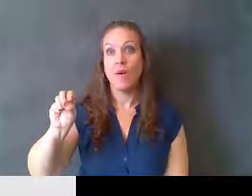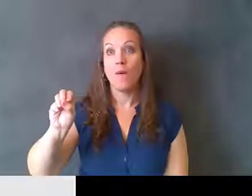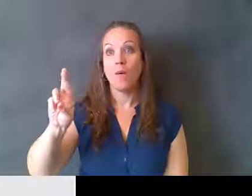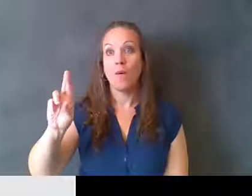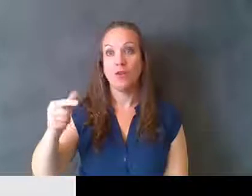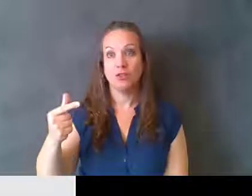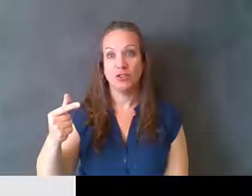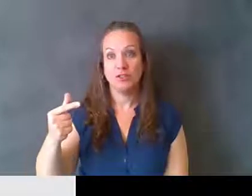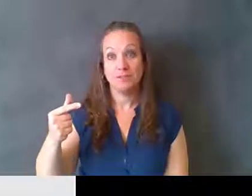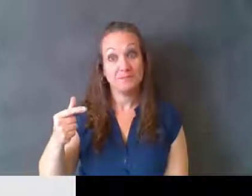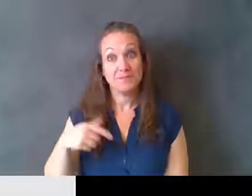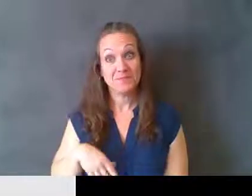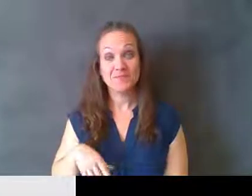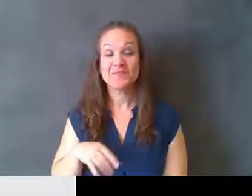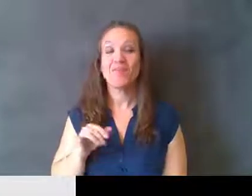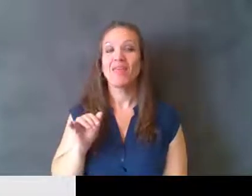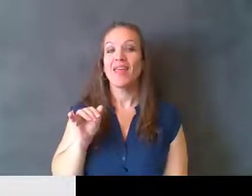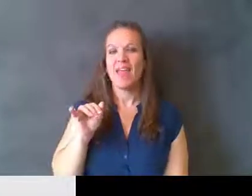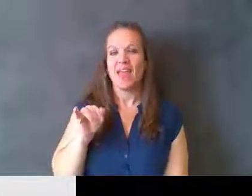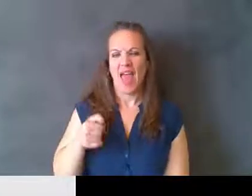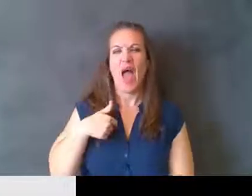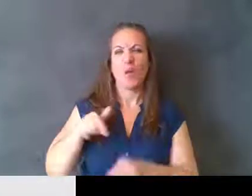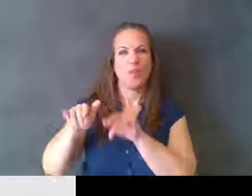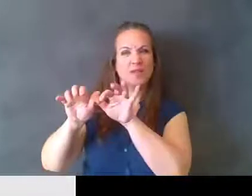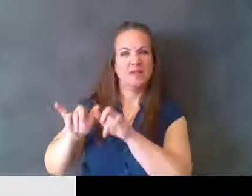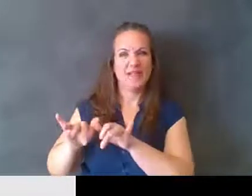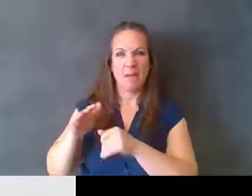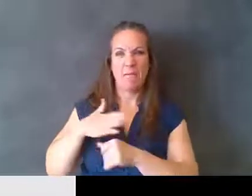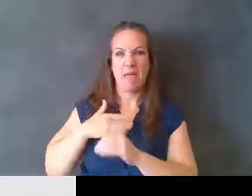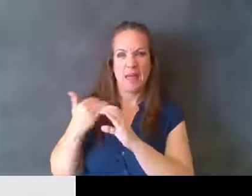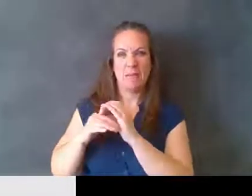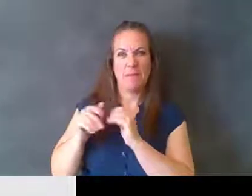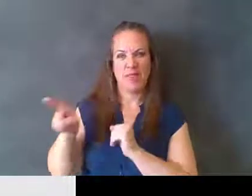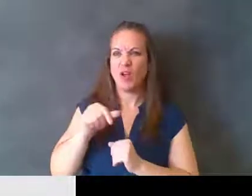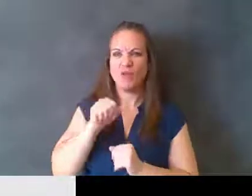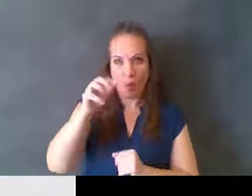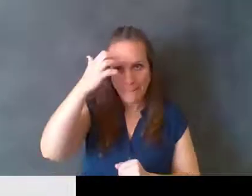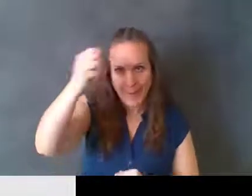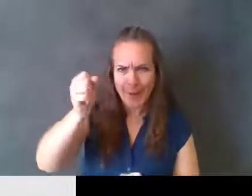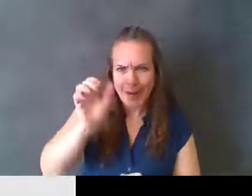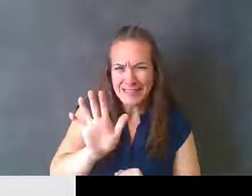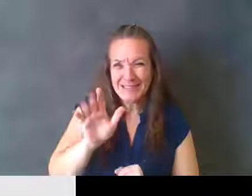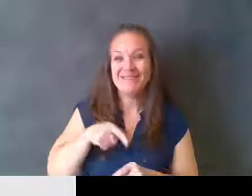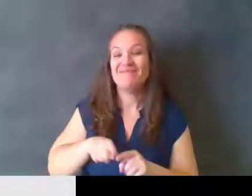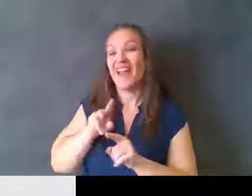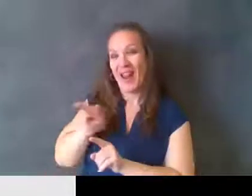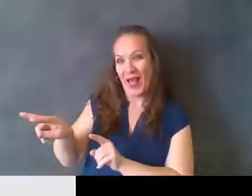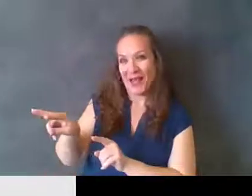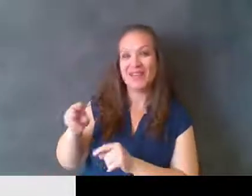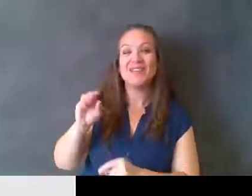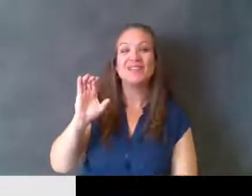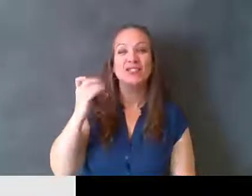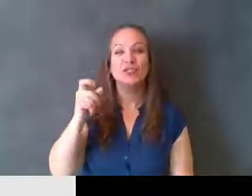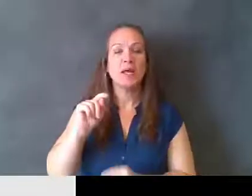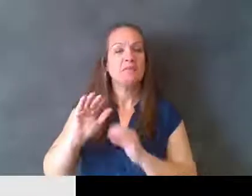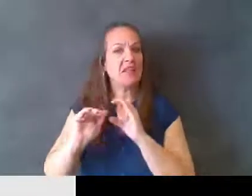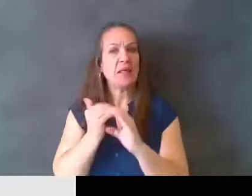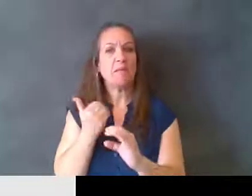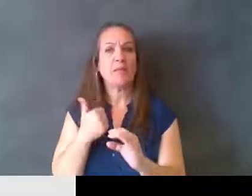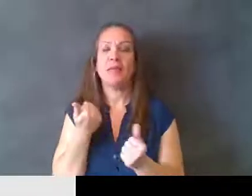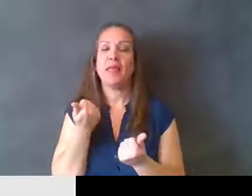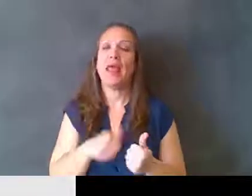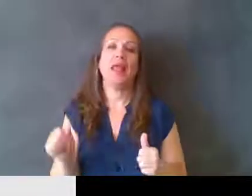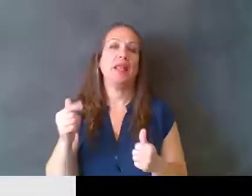cfilc.org, and we'll go ahead and share that out in the chat as well. So please feel free to email me if you have questions about where to find